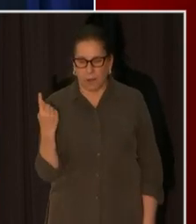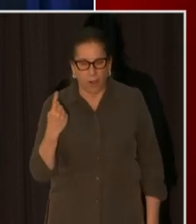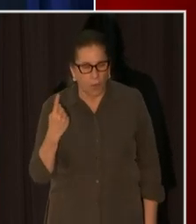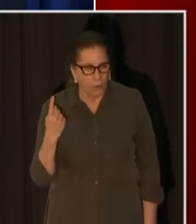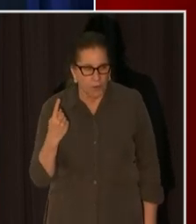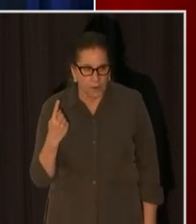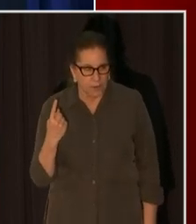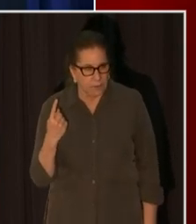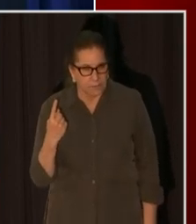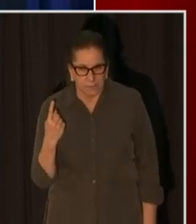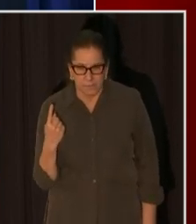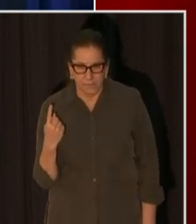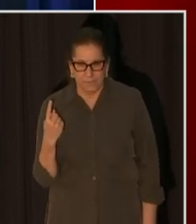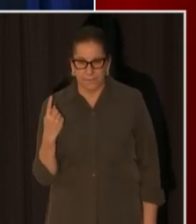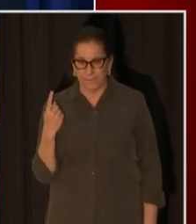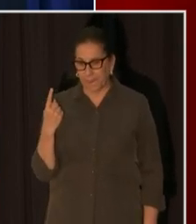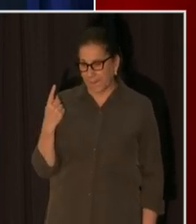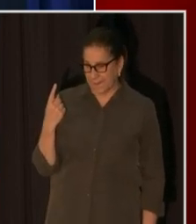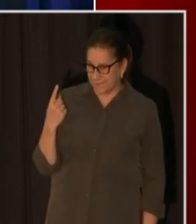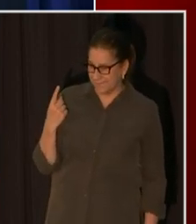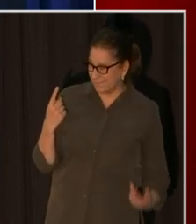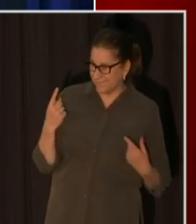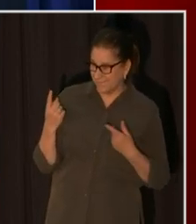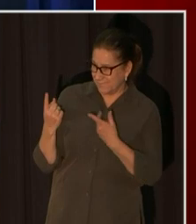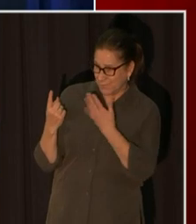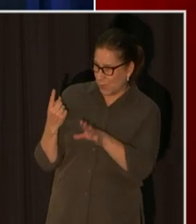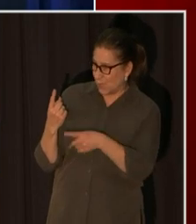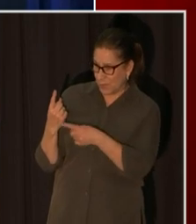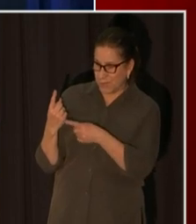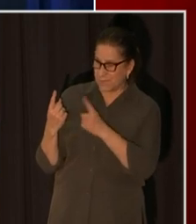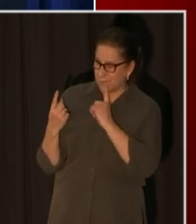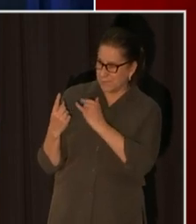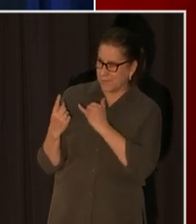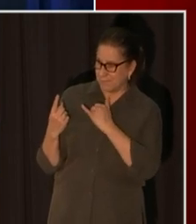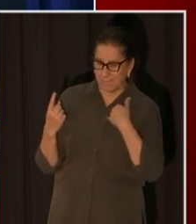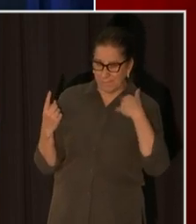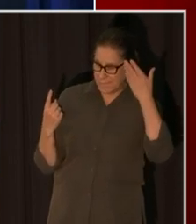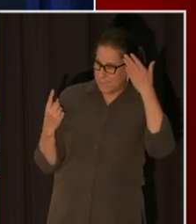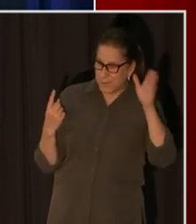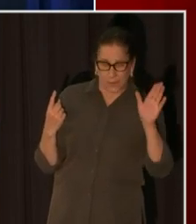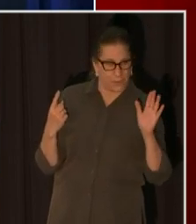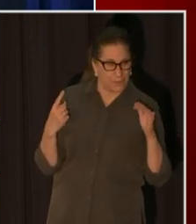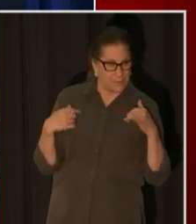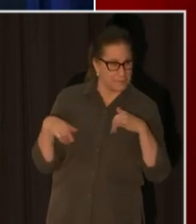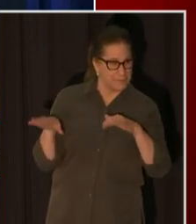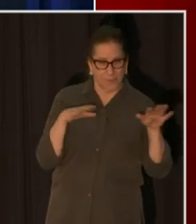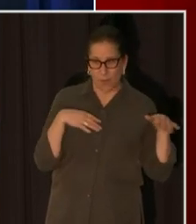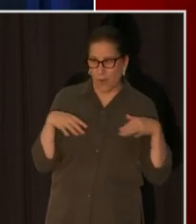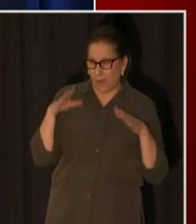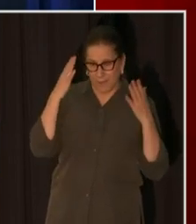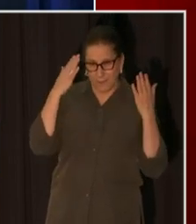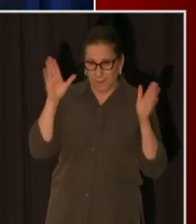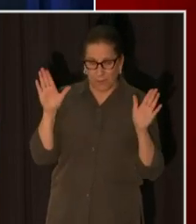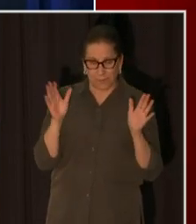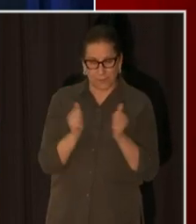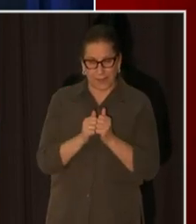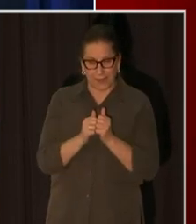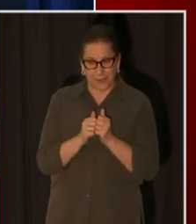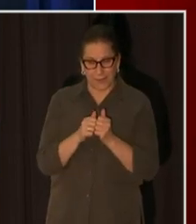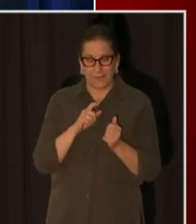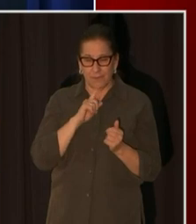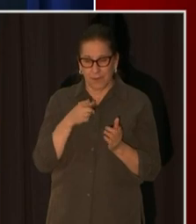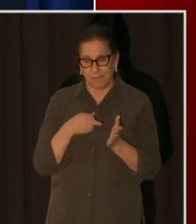14 and 21 days. And if you don't have a complex circumstance, your claim could be processed that quickly. But